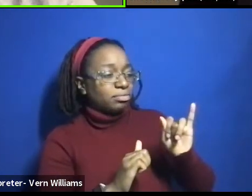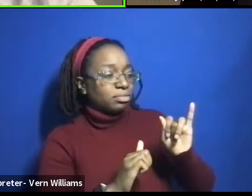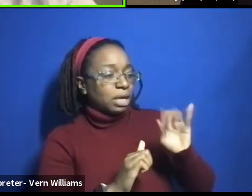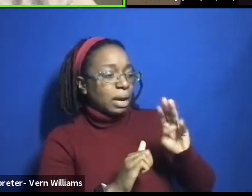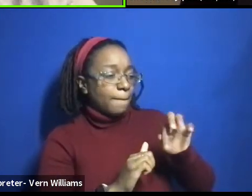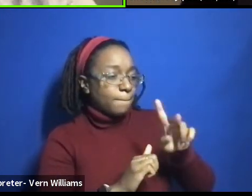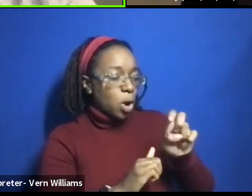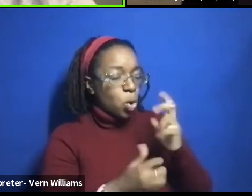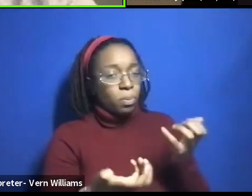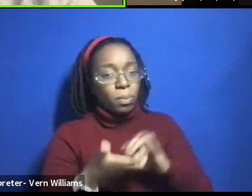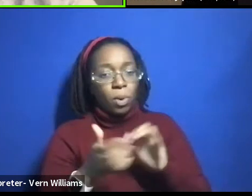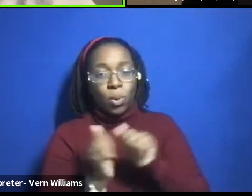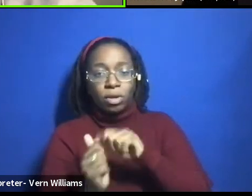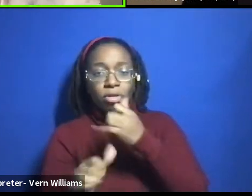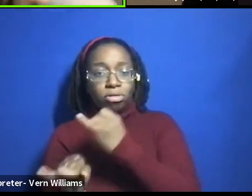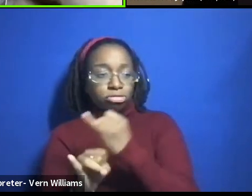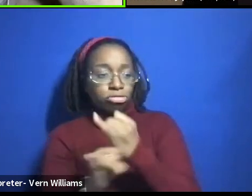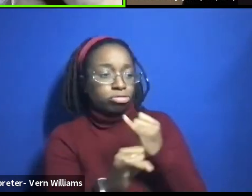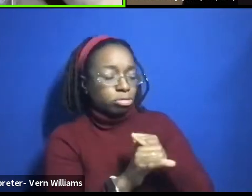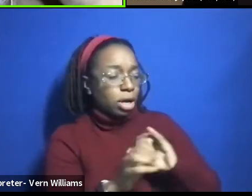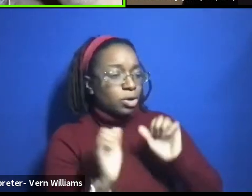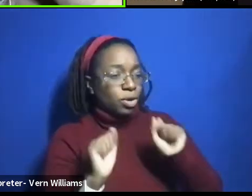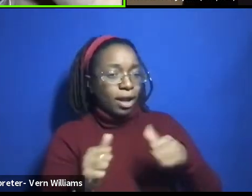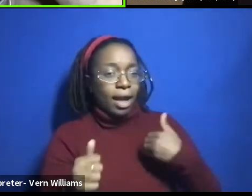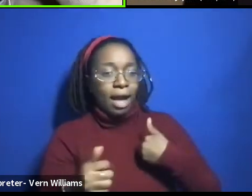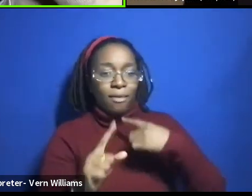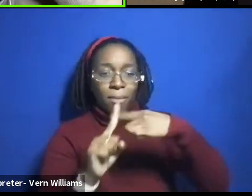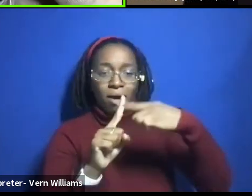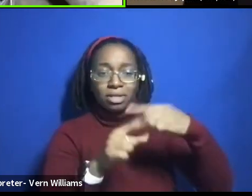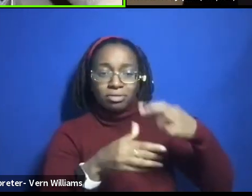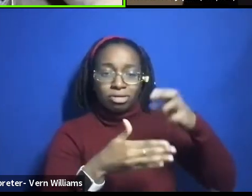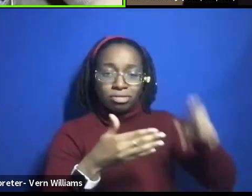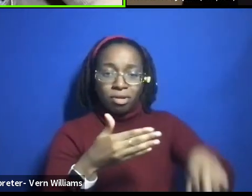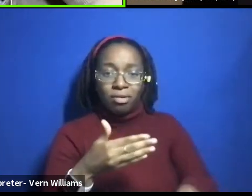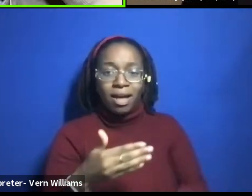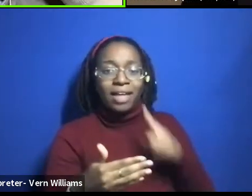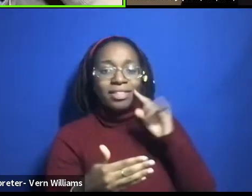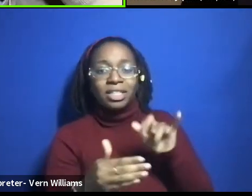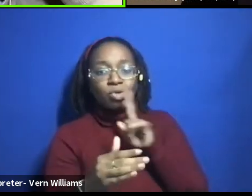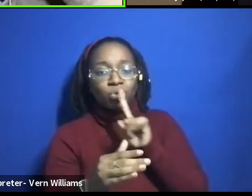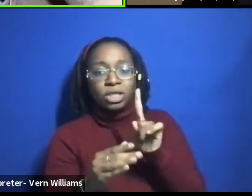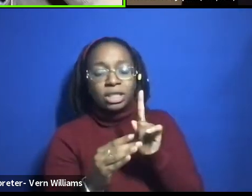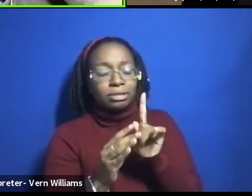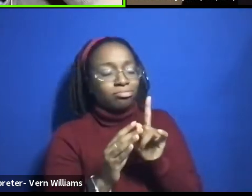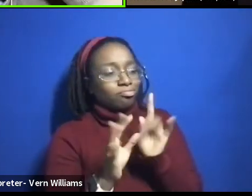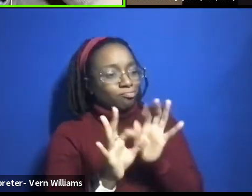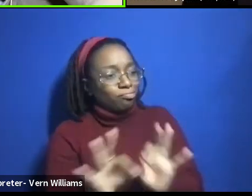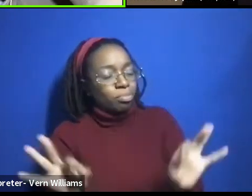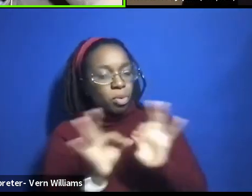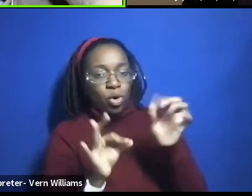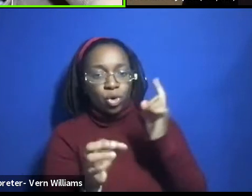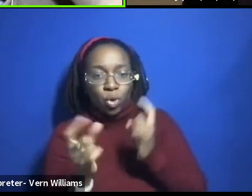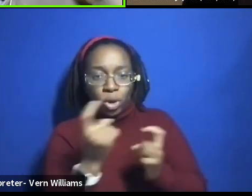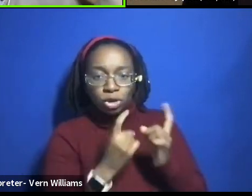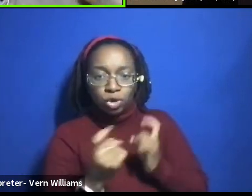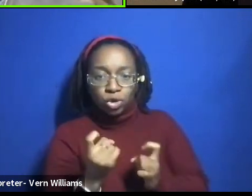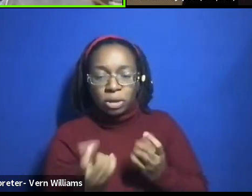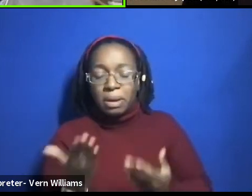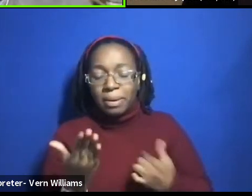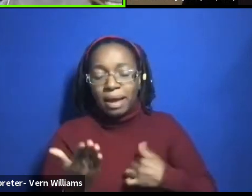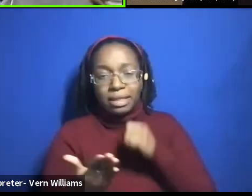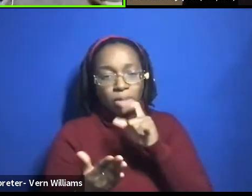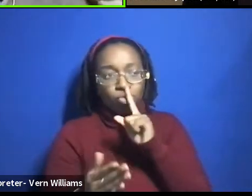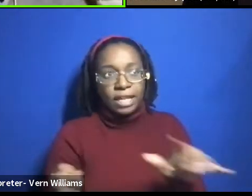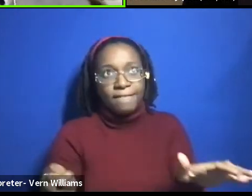want proposals that set out the outcome at the outset. I think it's a really excellent question, and it really makes me realize that I perhaps did not fully